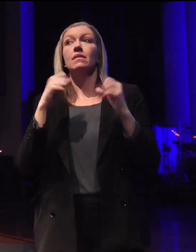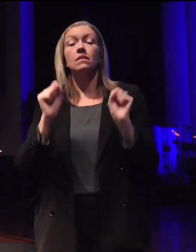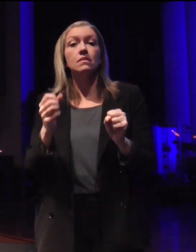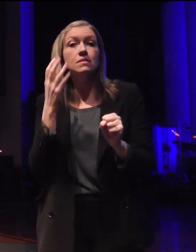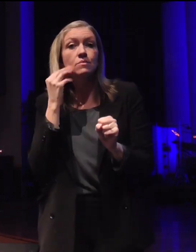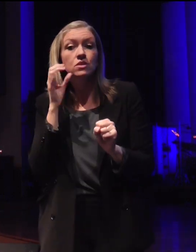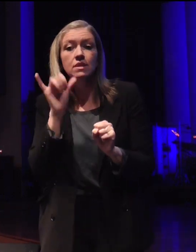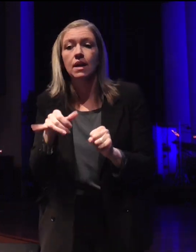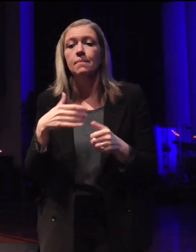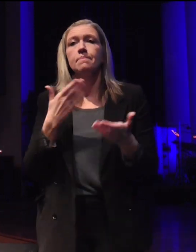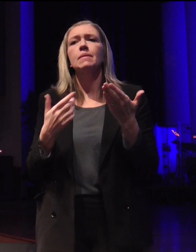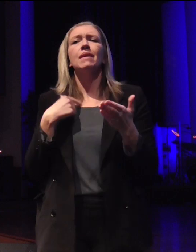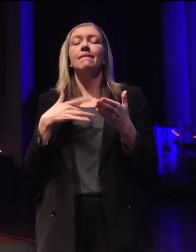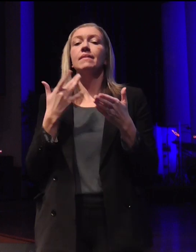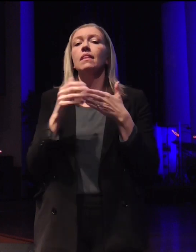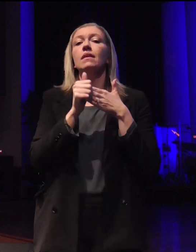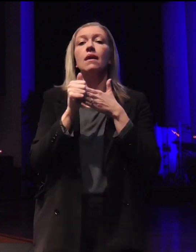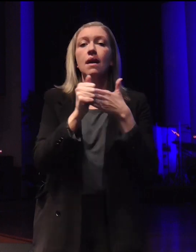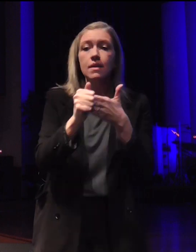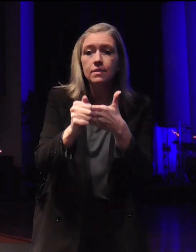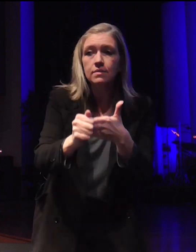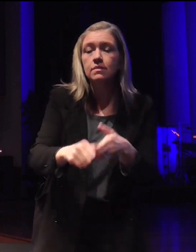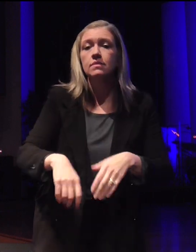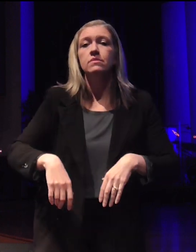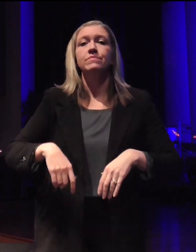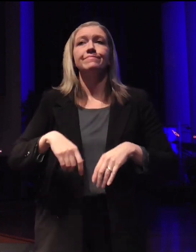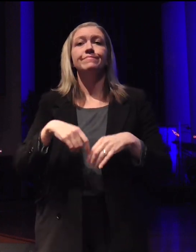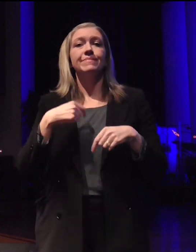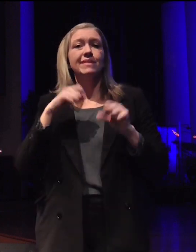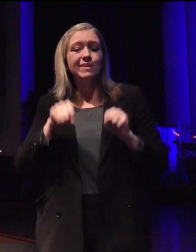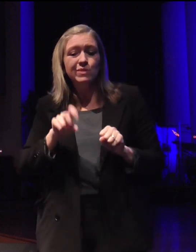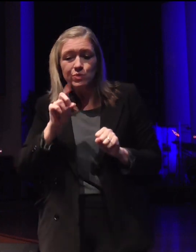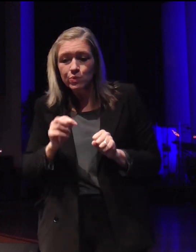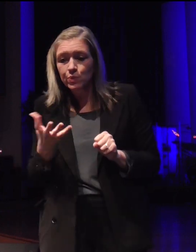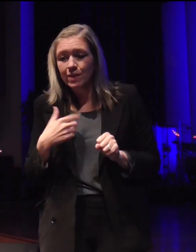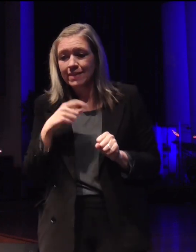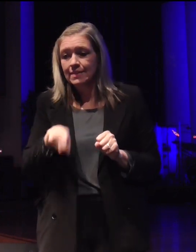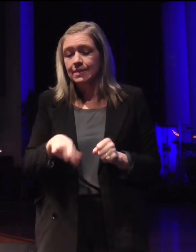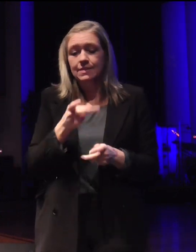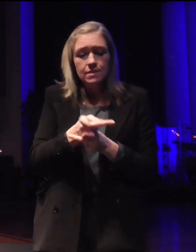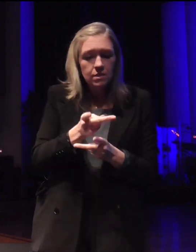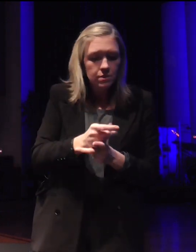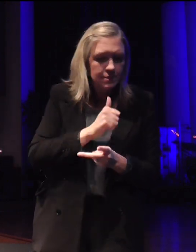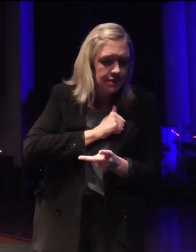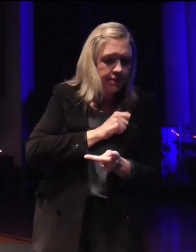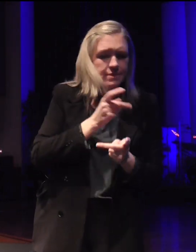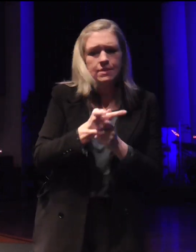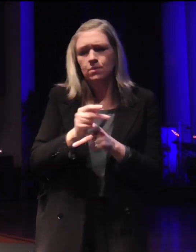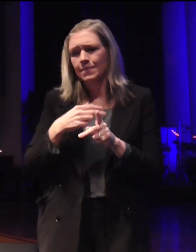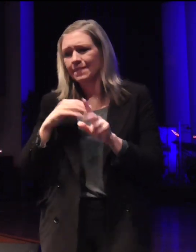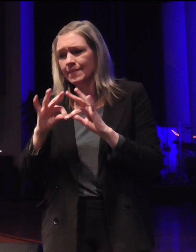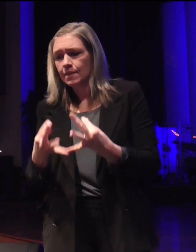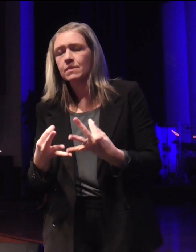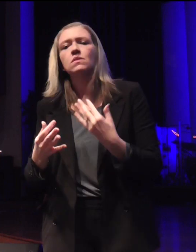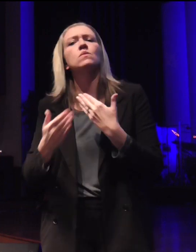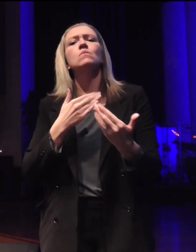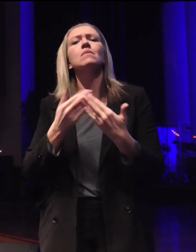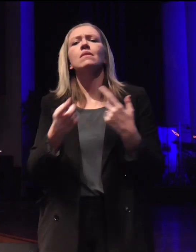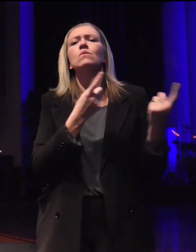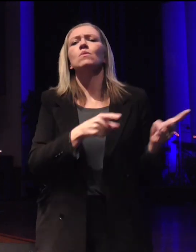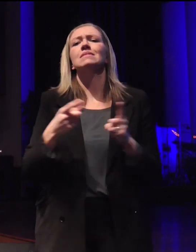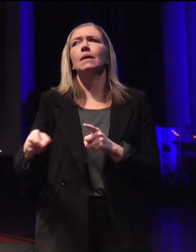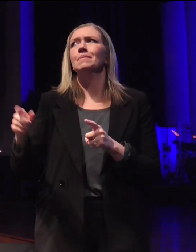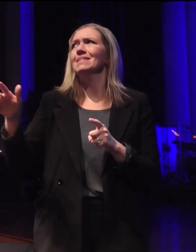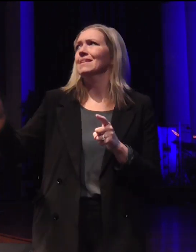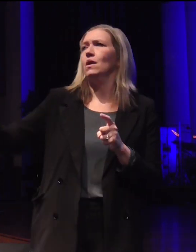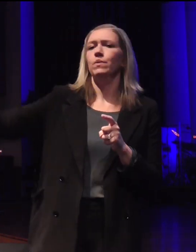be where I need to be, to do what I need to do, to take care of myself and my family, no matter what's going on